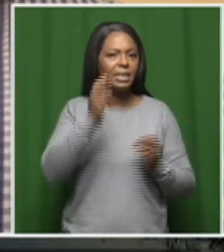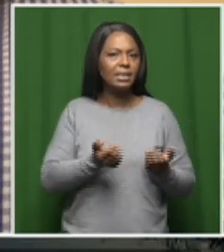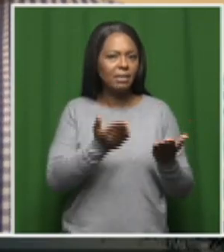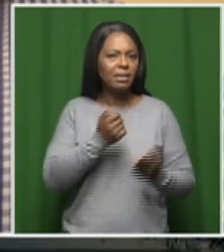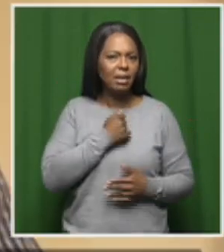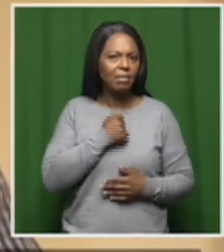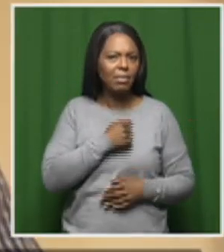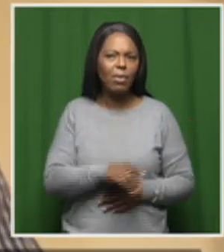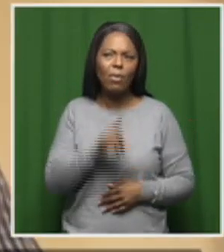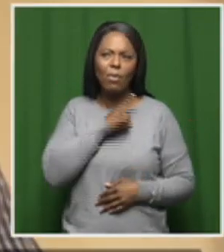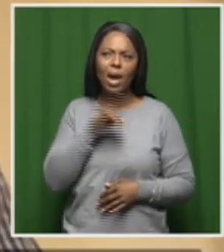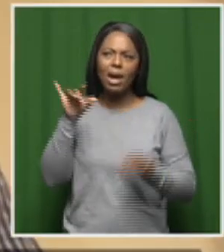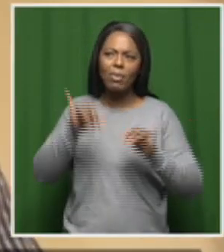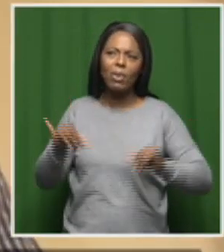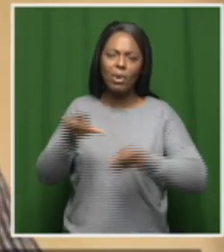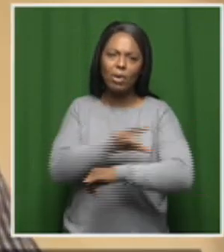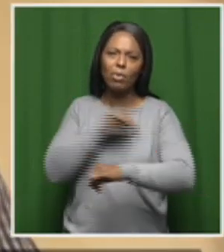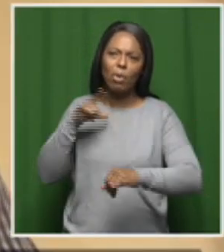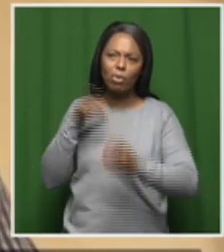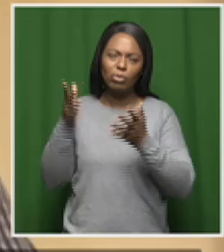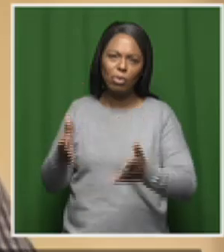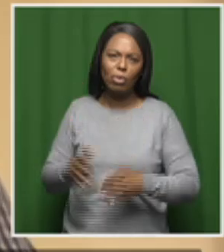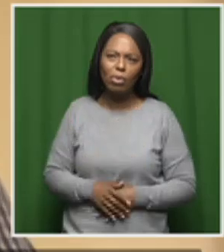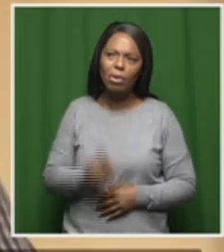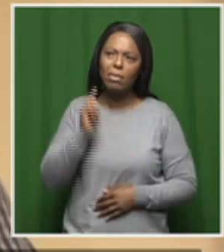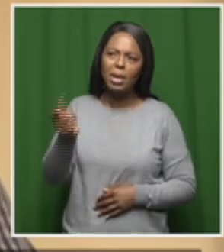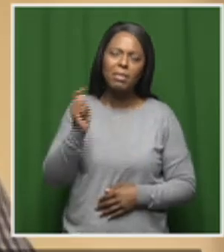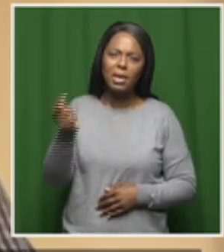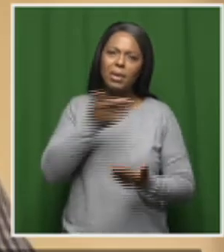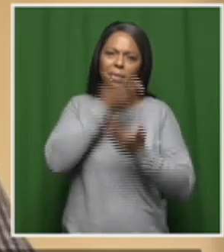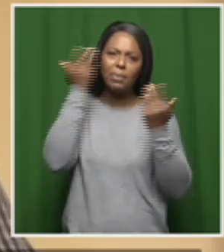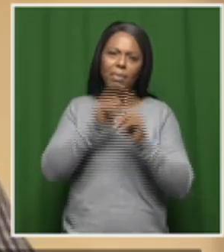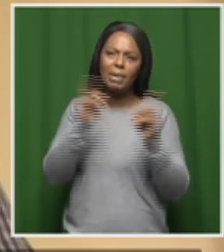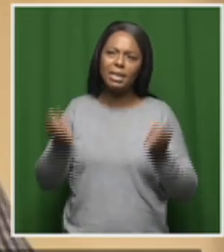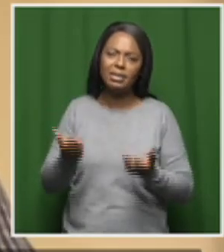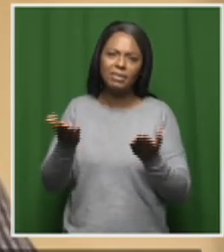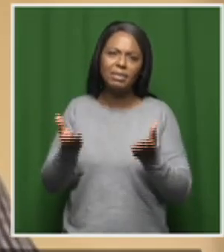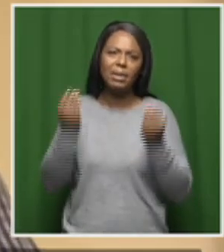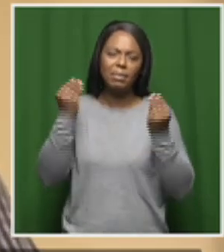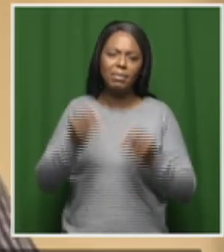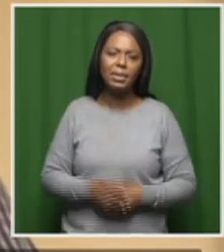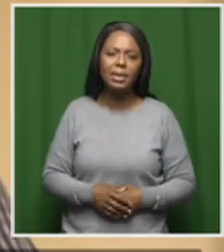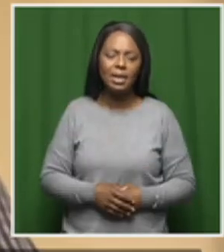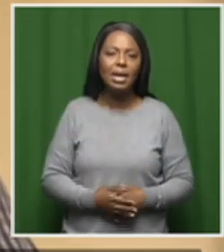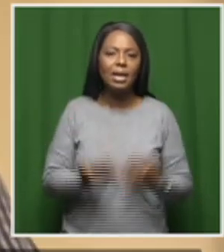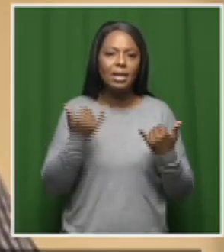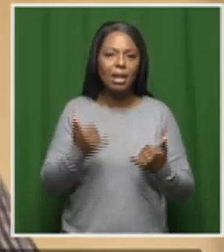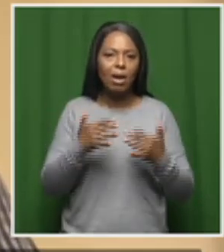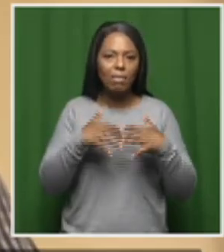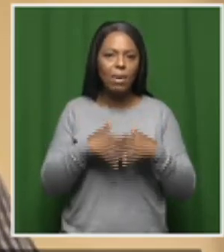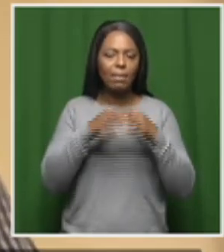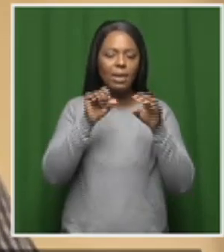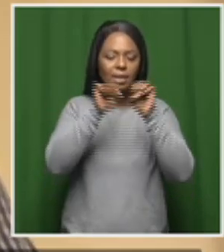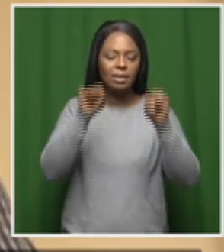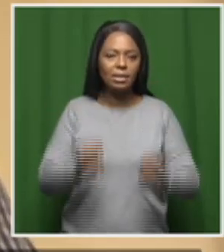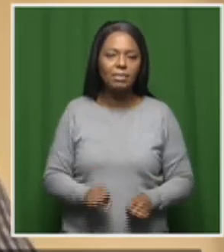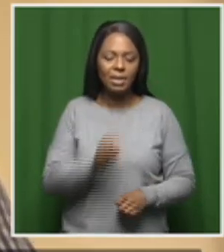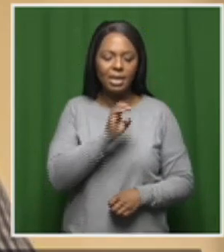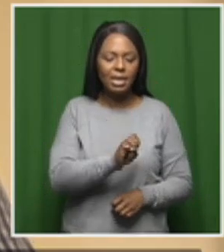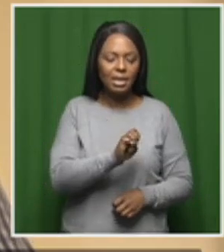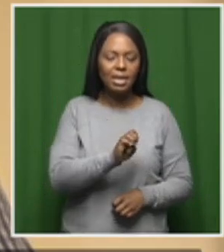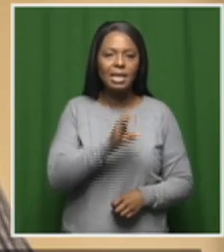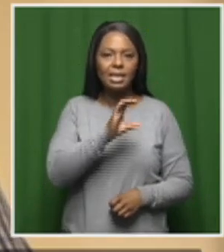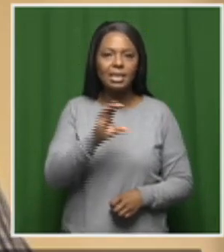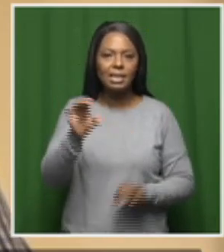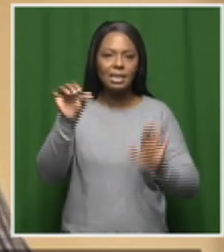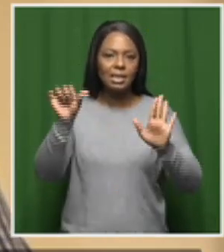Yeah. We just rolled out the SAB called ECC6. Because our previous SAB,